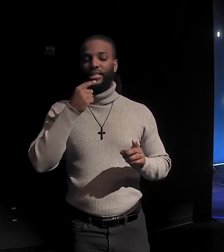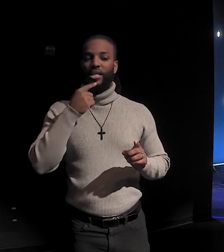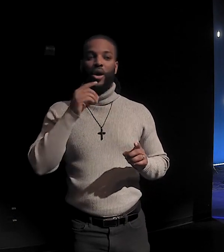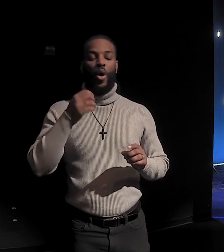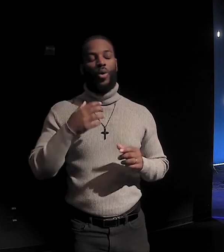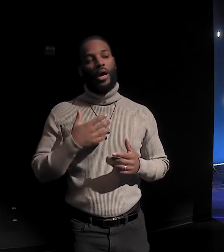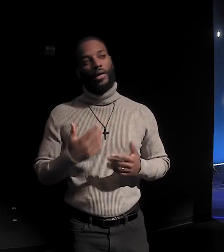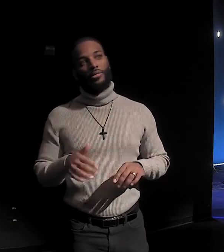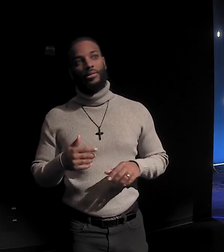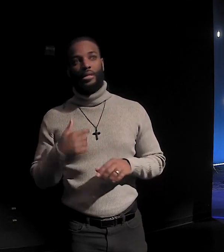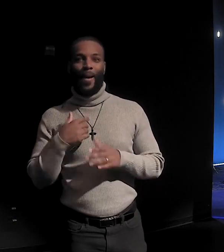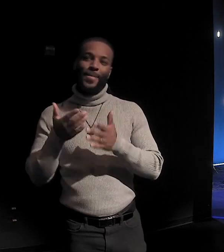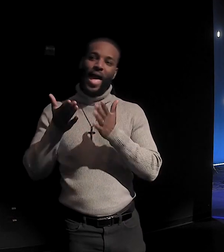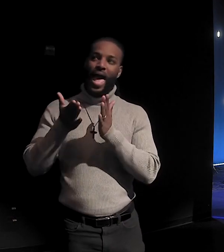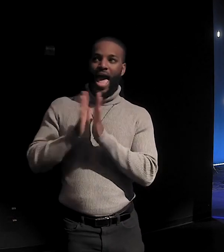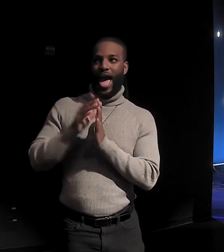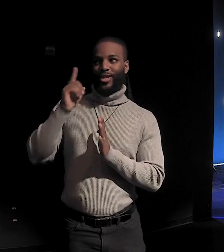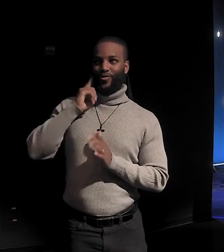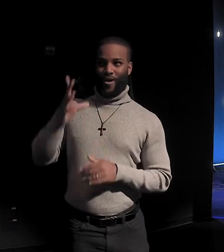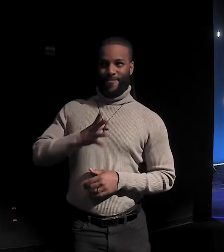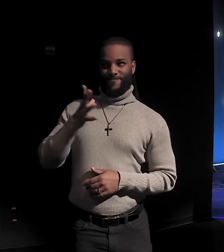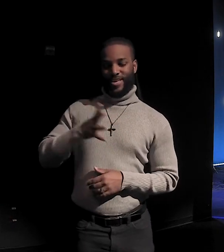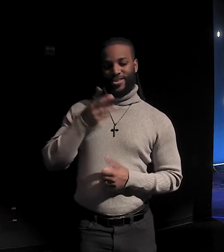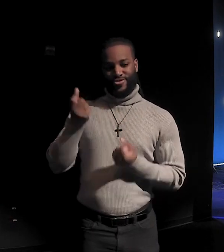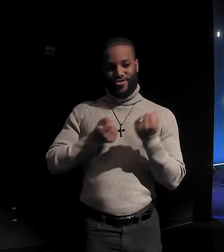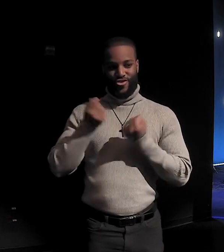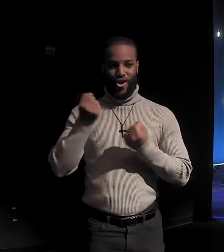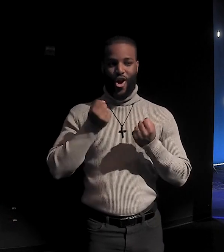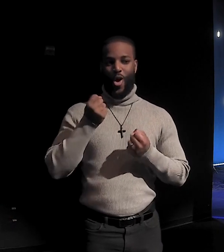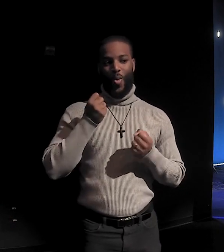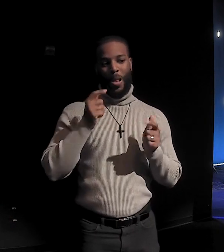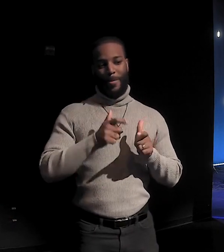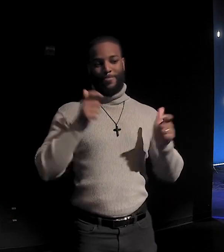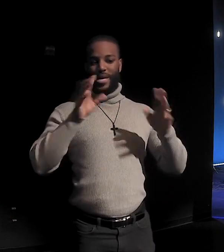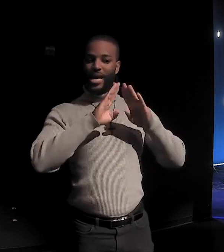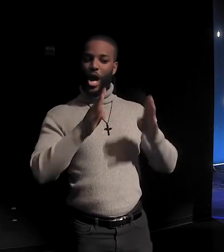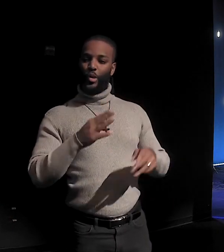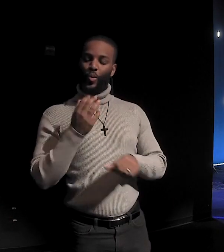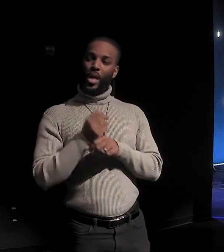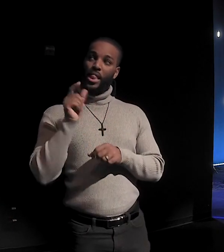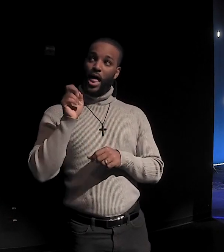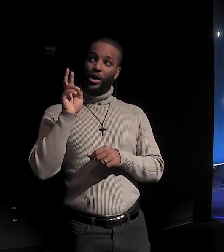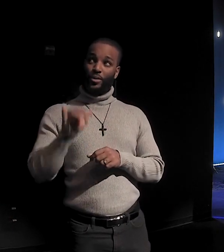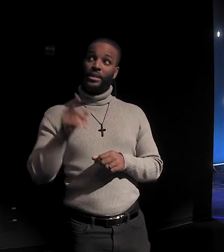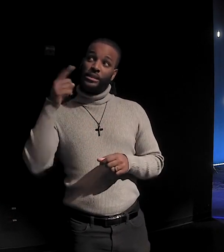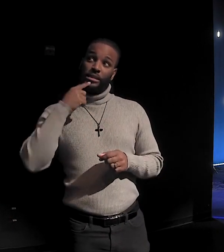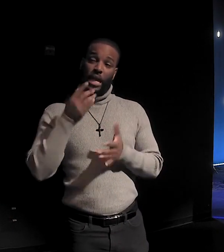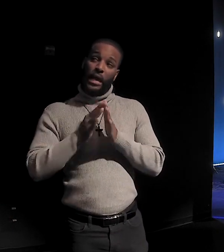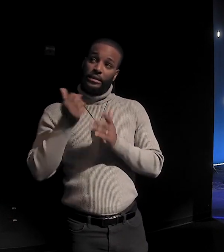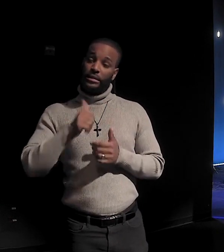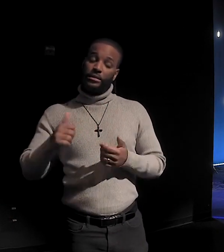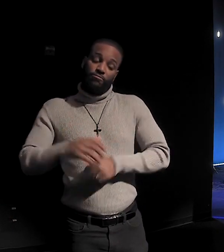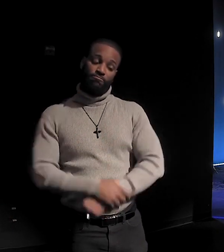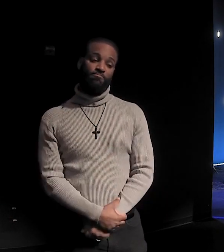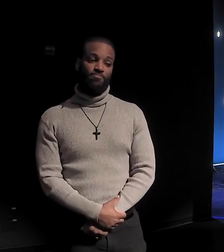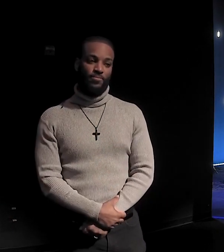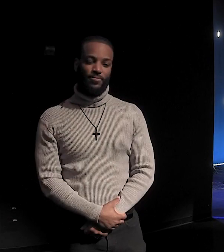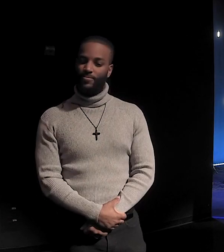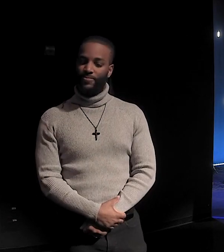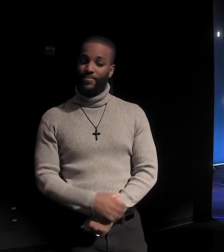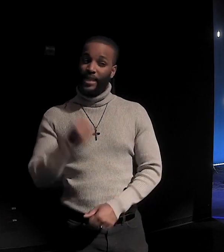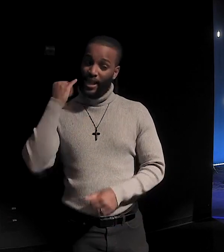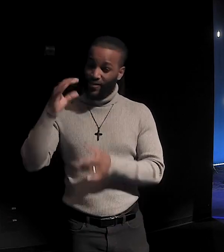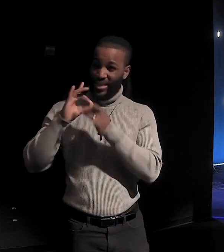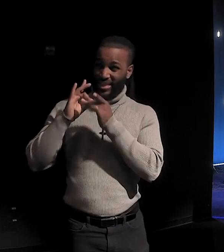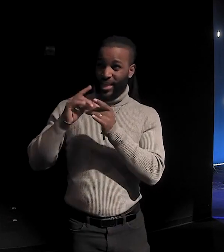oh, gosh, I'm going to ask for a Beamer now. I'm going to get a bigger house. I'm going to win the lottery. That's not what it's saying. If we are so connected